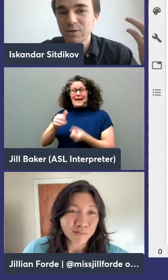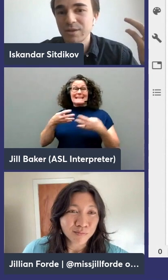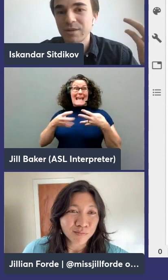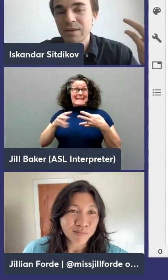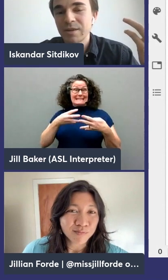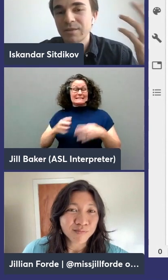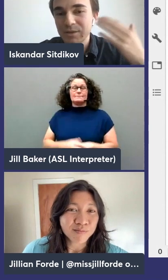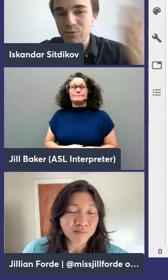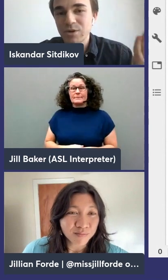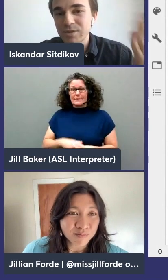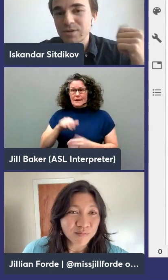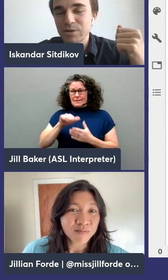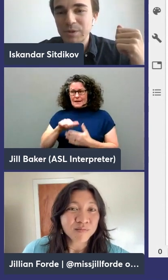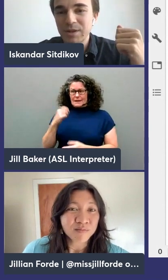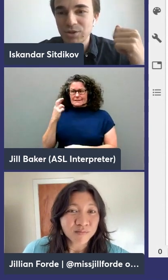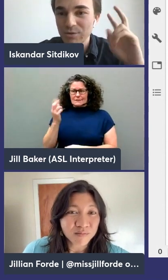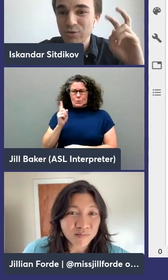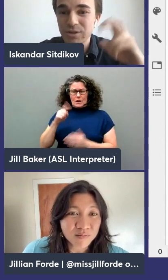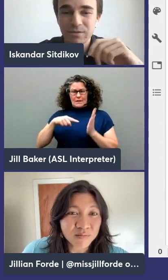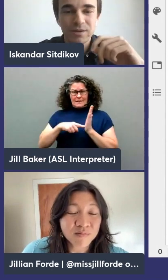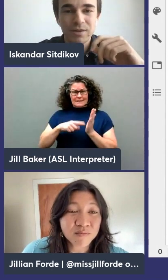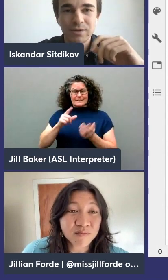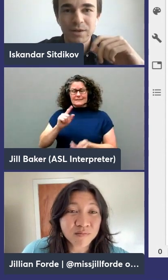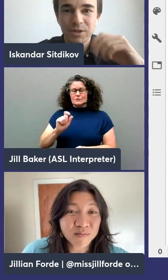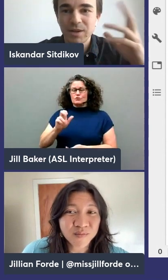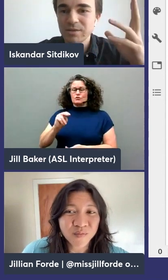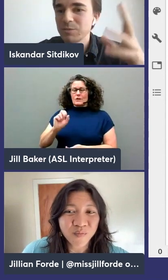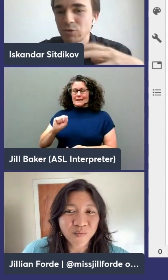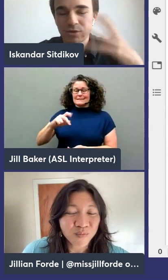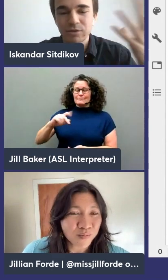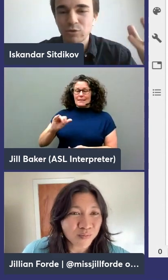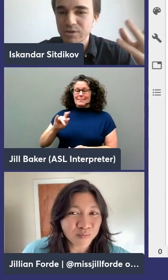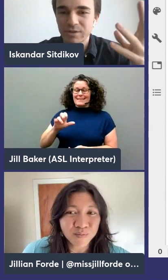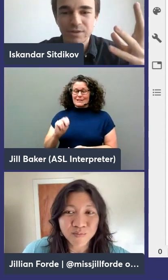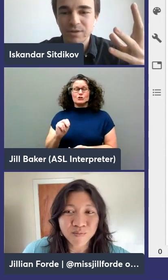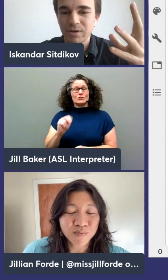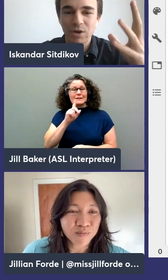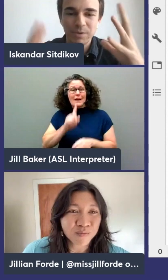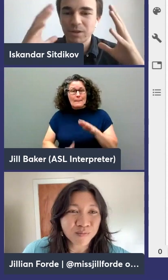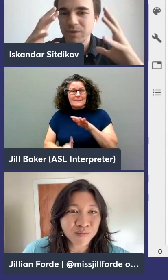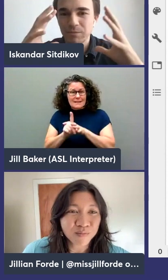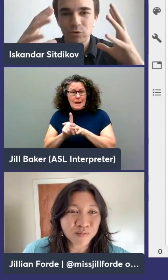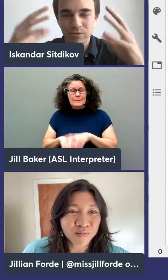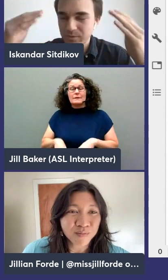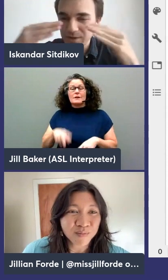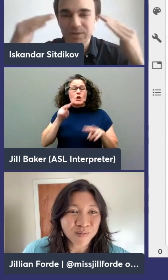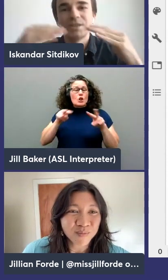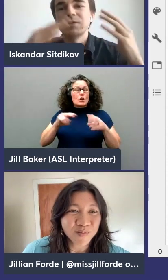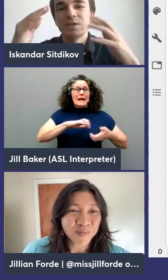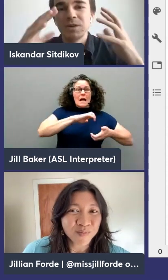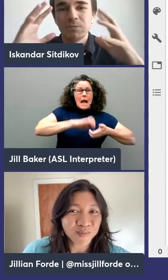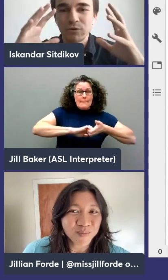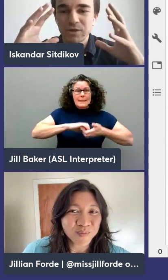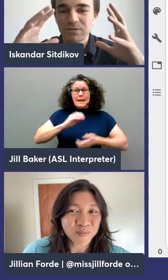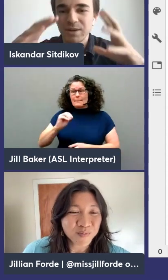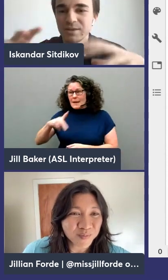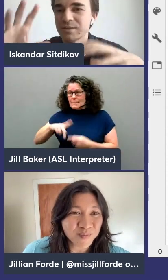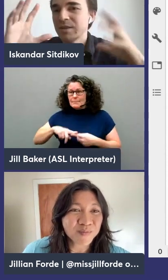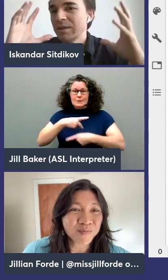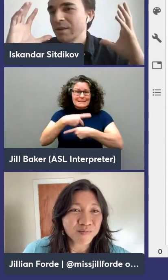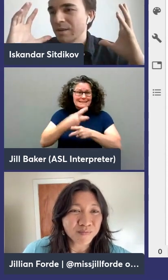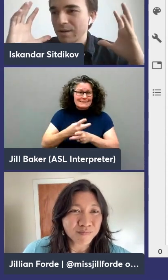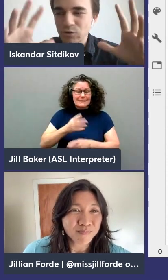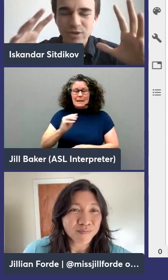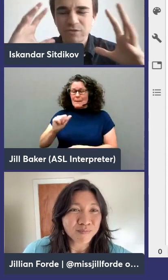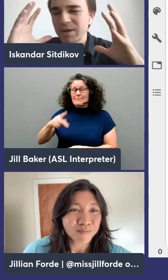So that's where this transpilation routine come in handy, because it looks at the coupling map or connectivity map of the